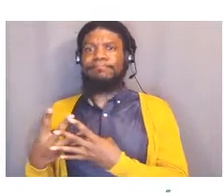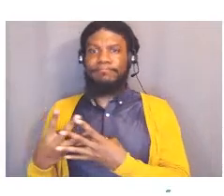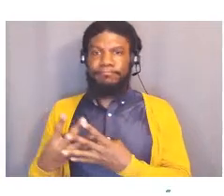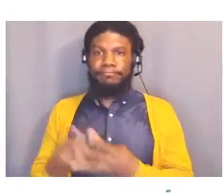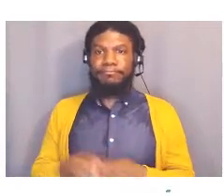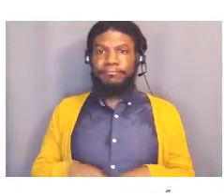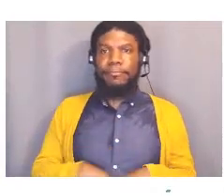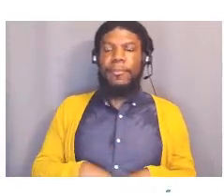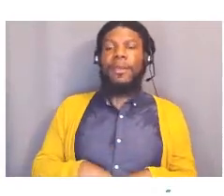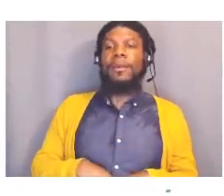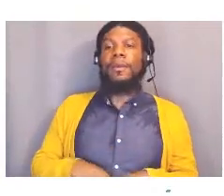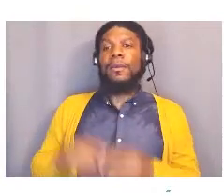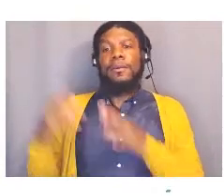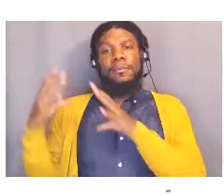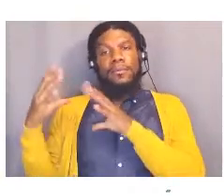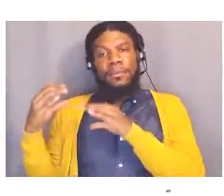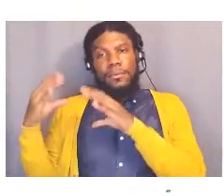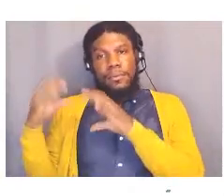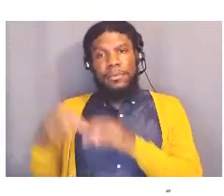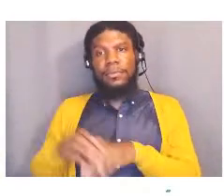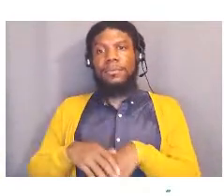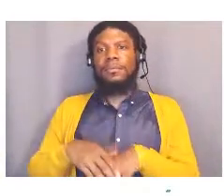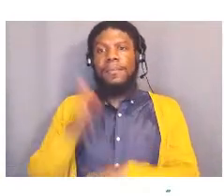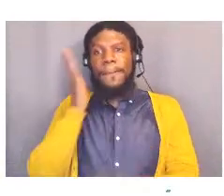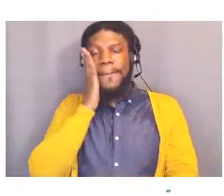mattresses, hardly any food.